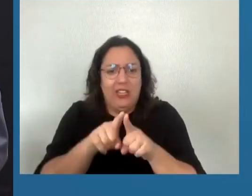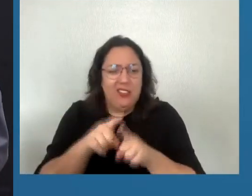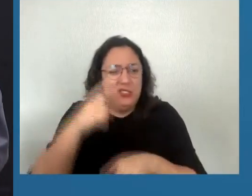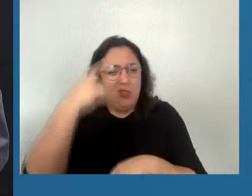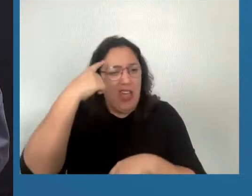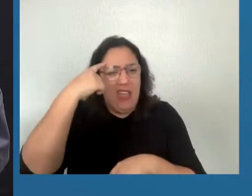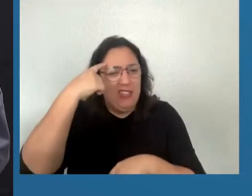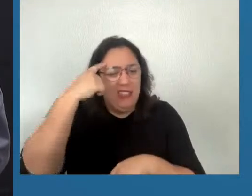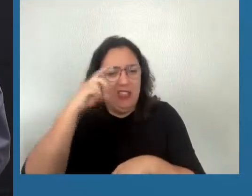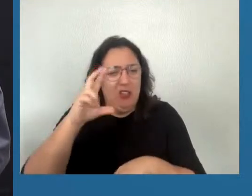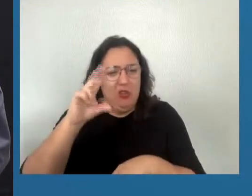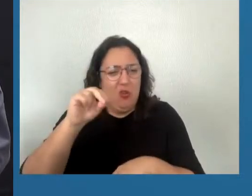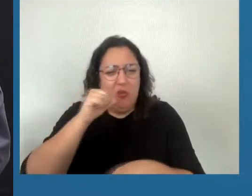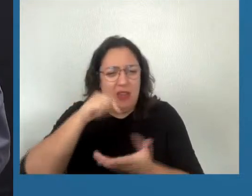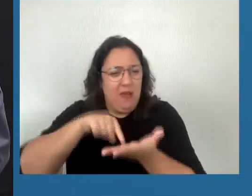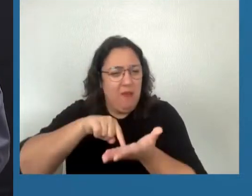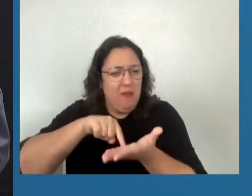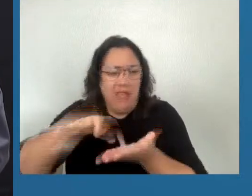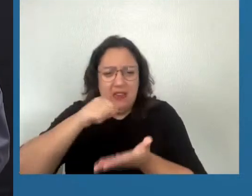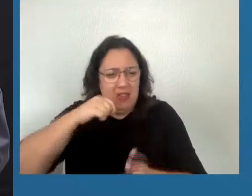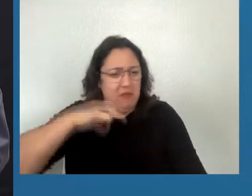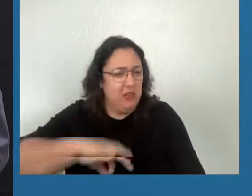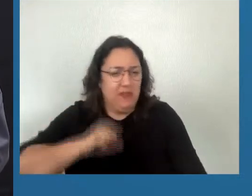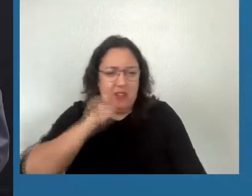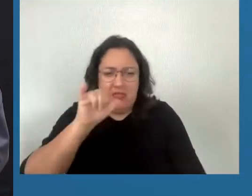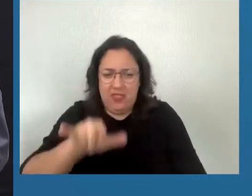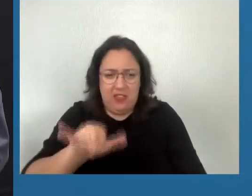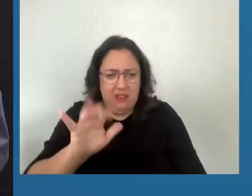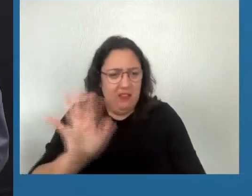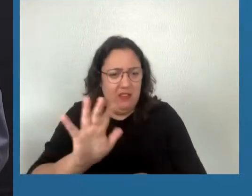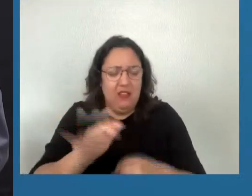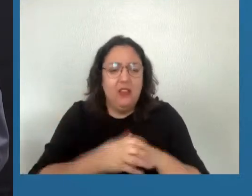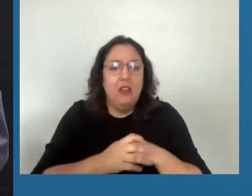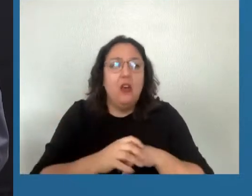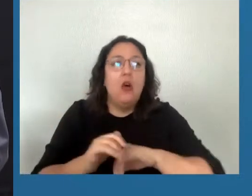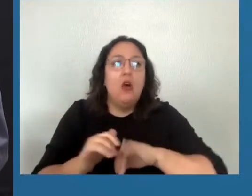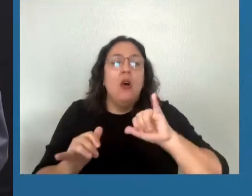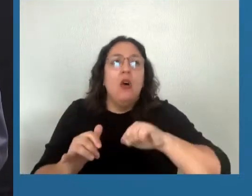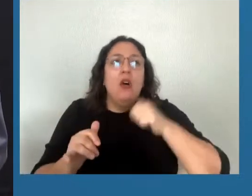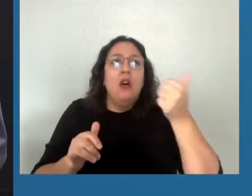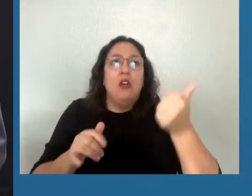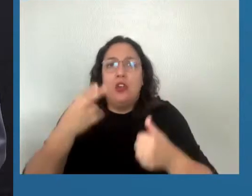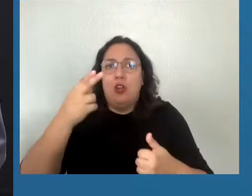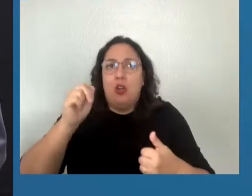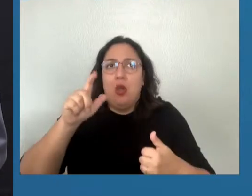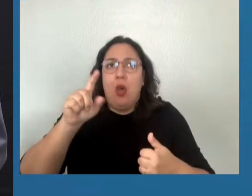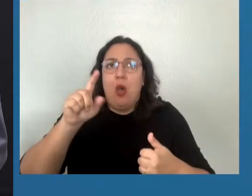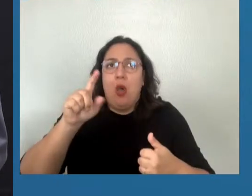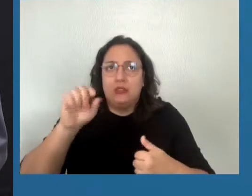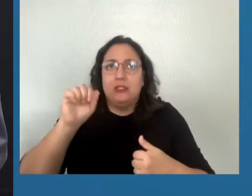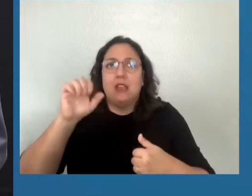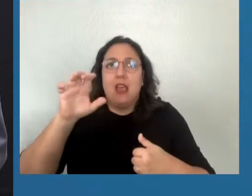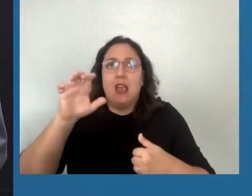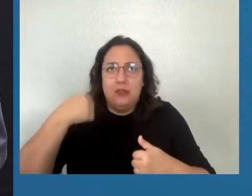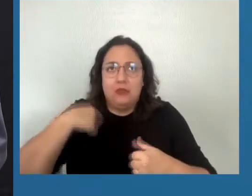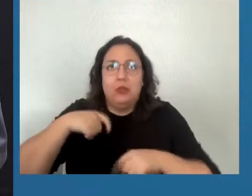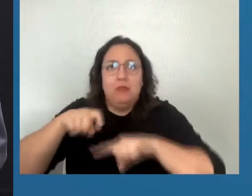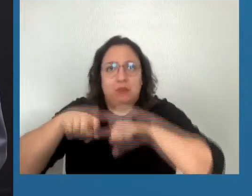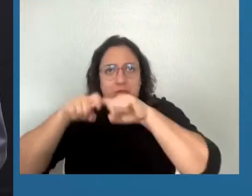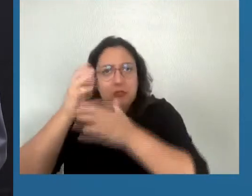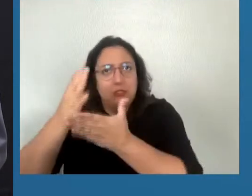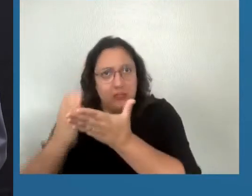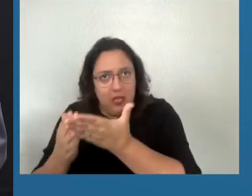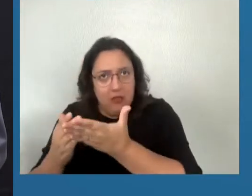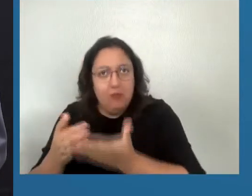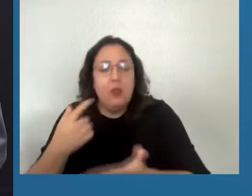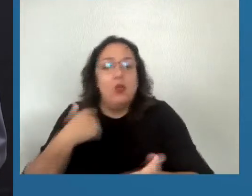that it is. We suspended parts of the HALT Act. We rescinded a memo where it was